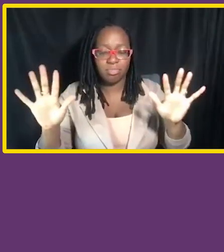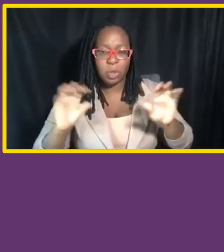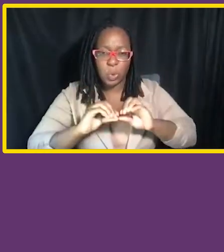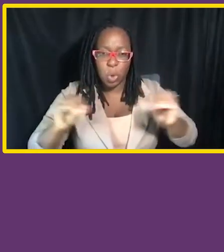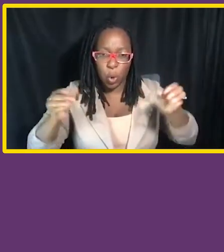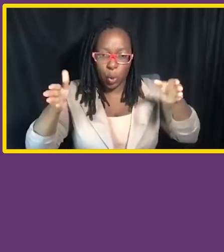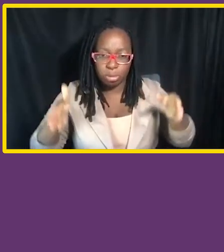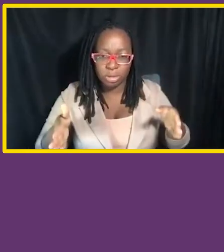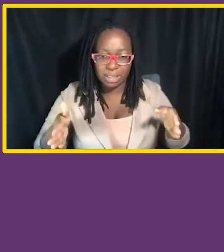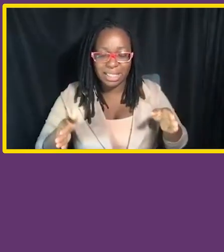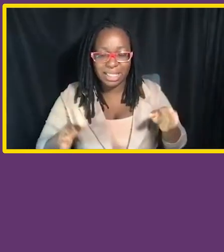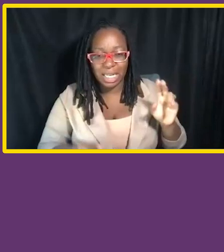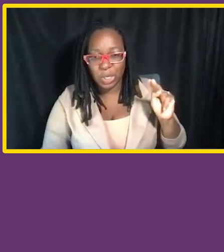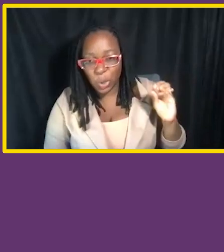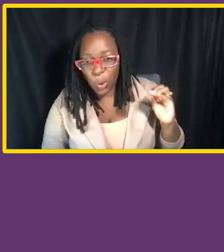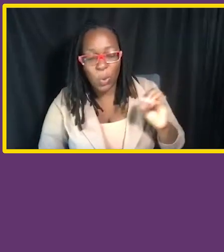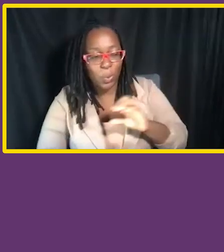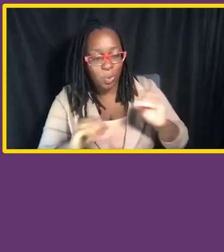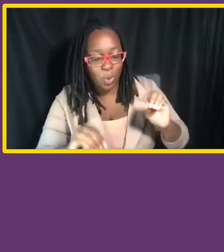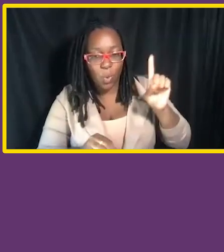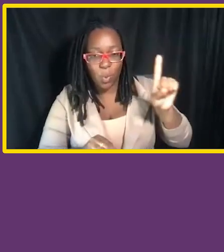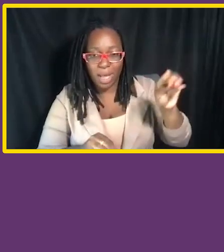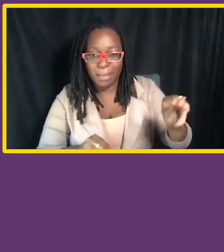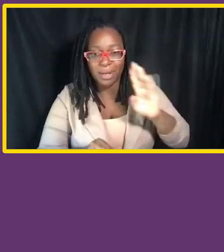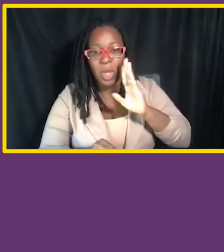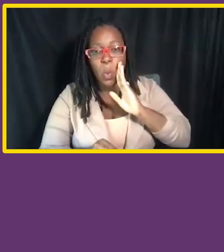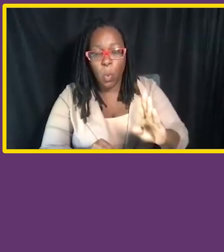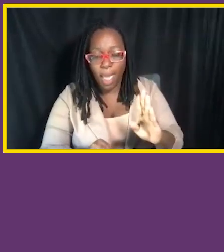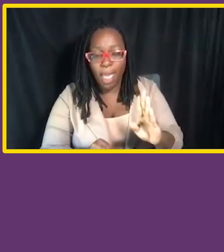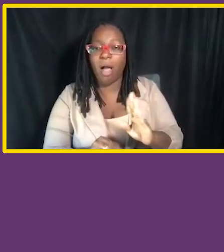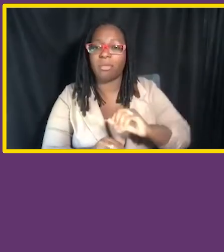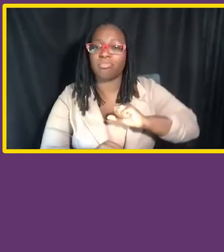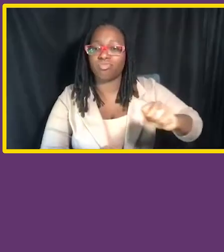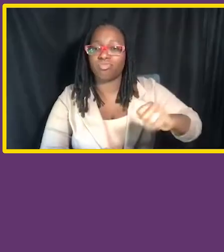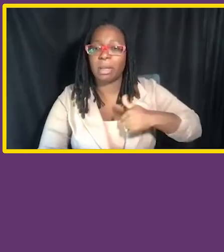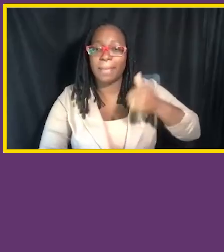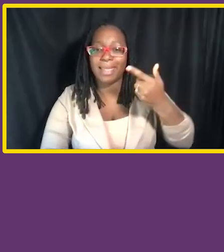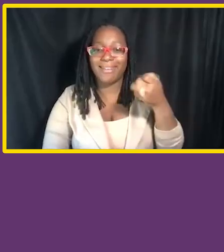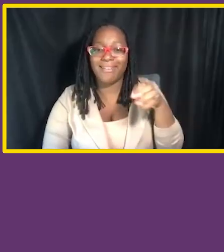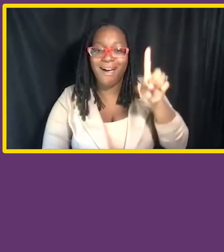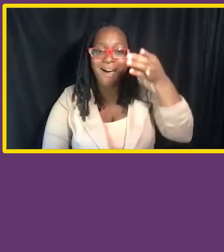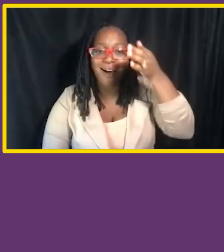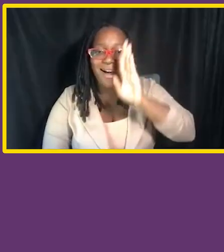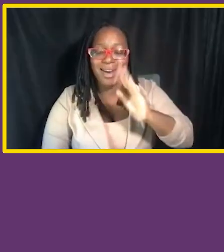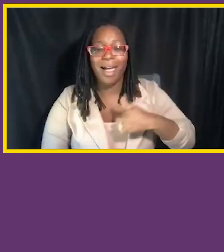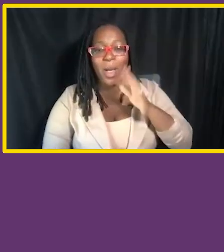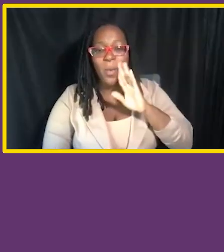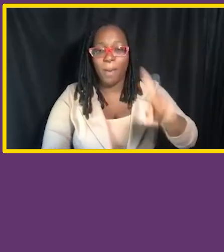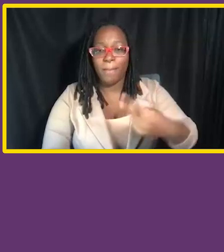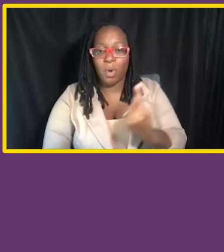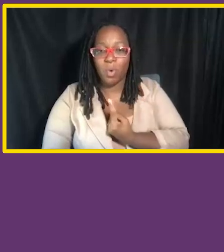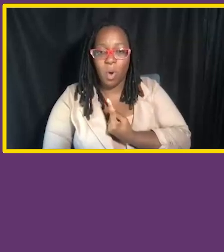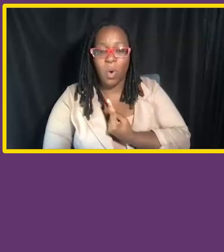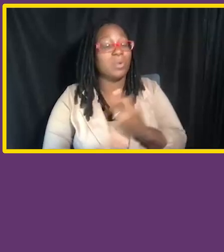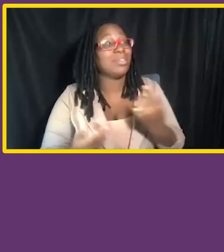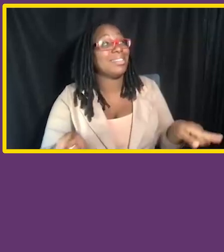1 million ones dare deny me, God. I go forth alone and stand as 10,000. The